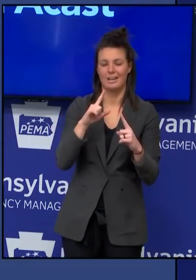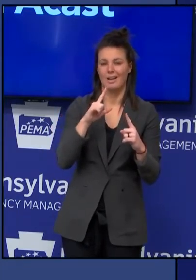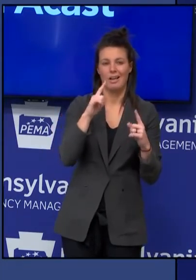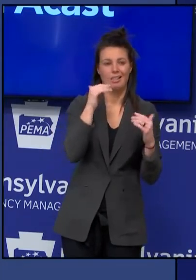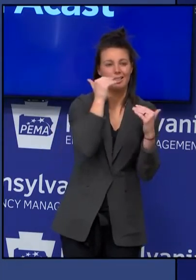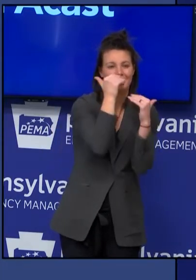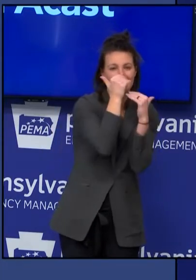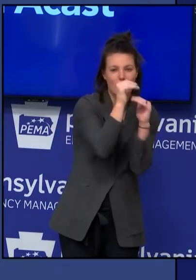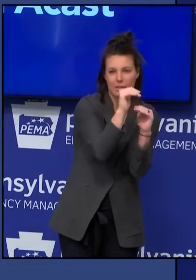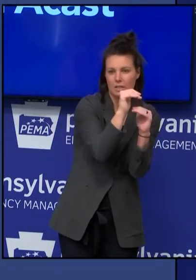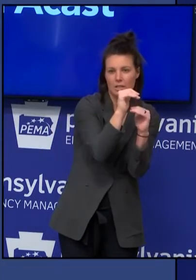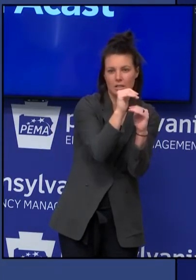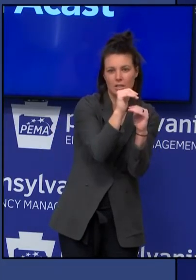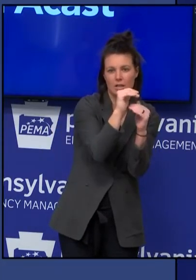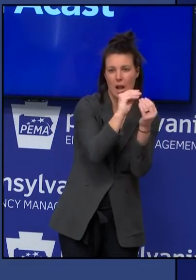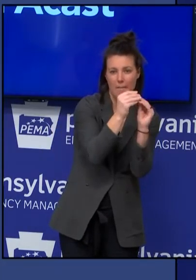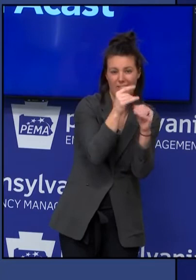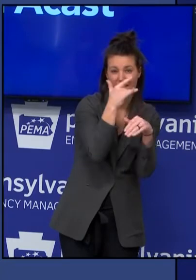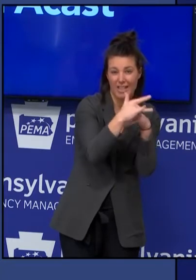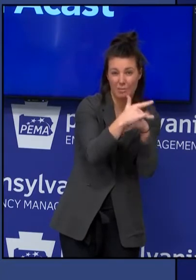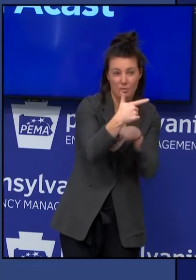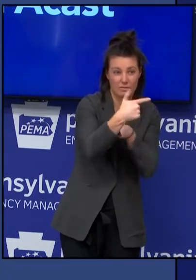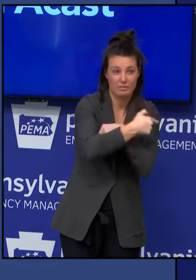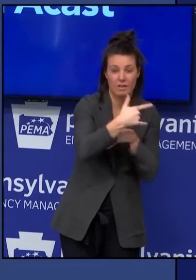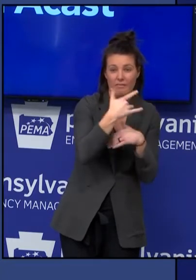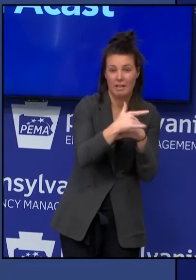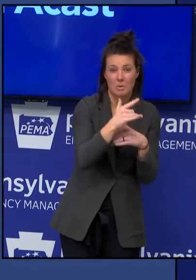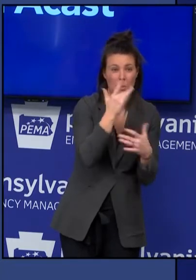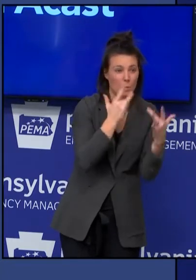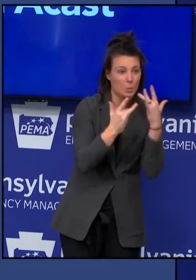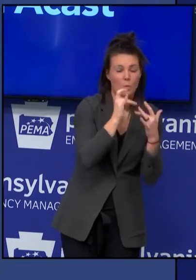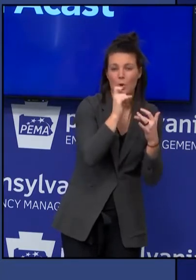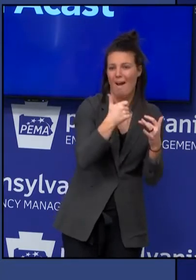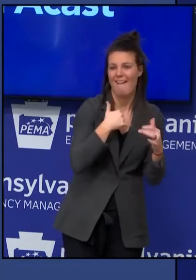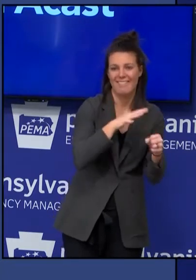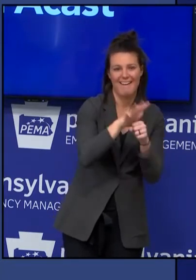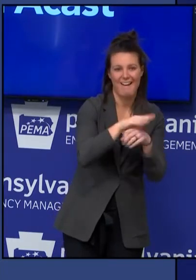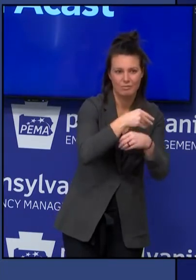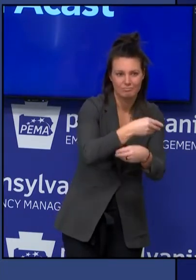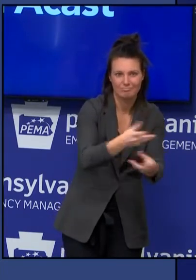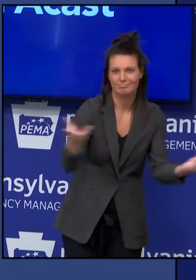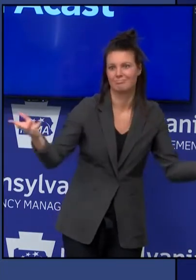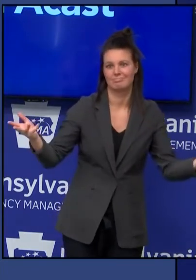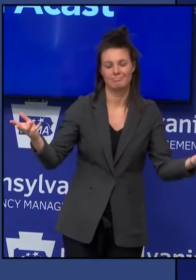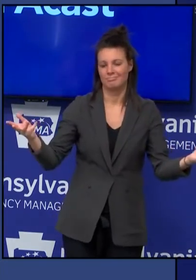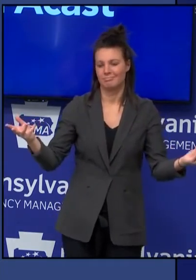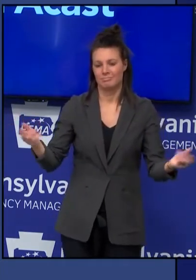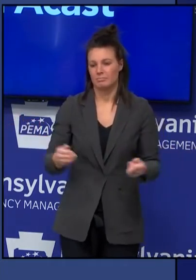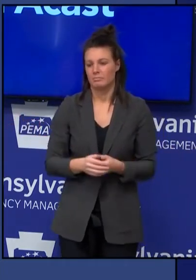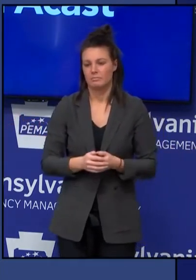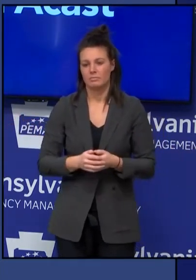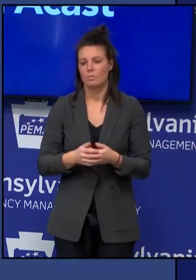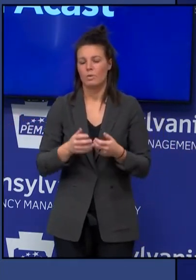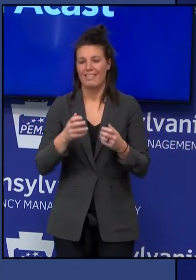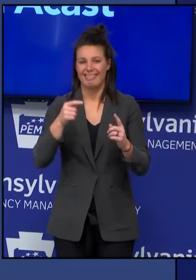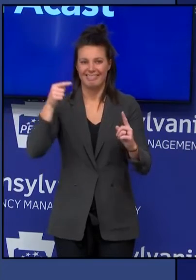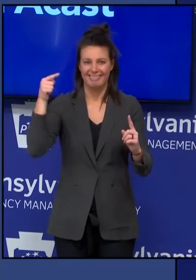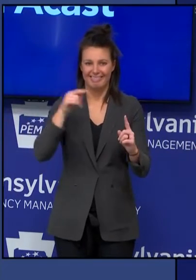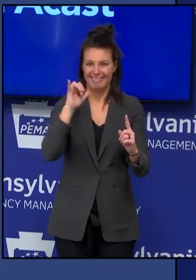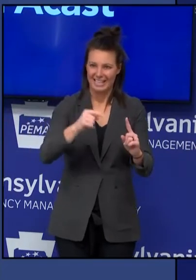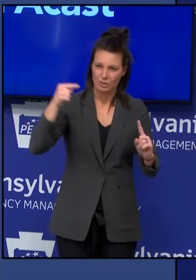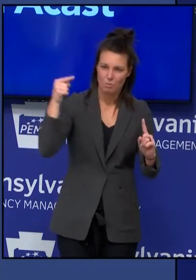We still do not have enough vaccine to go around. And so we don't want to have that get lost in the